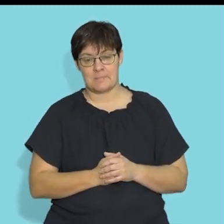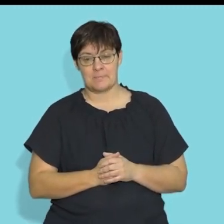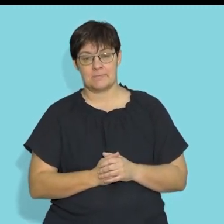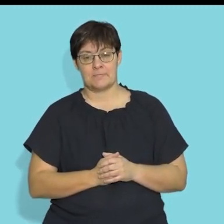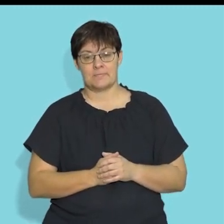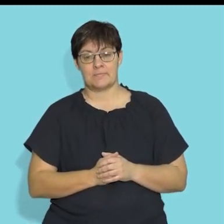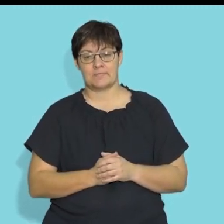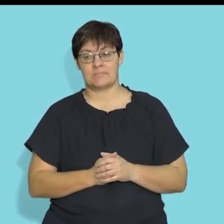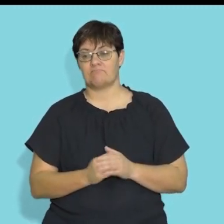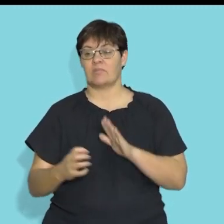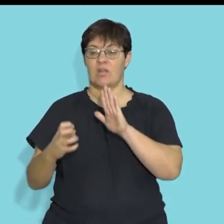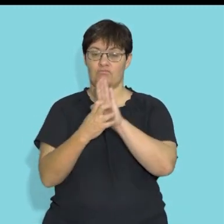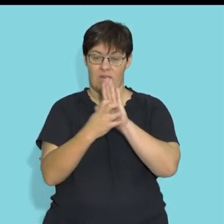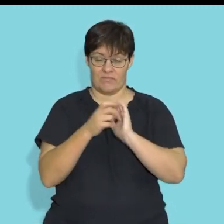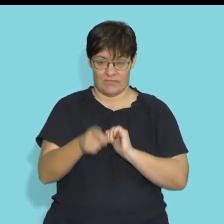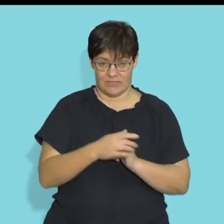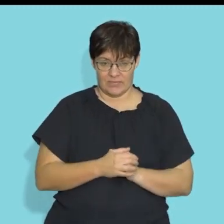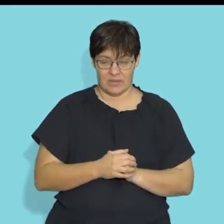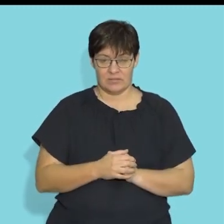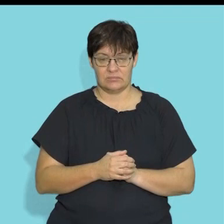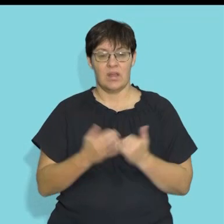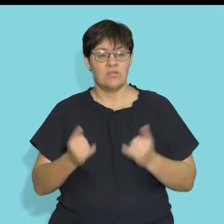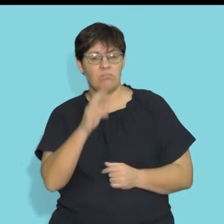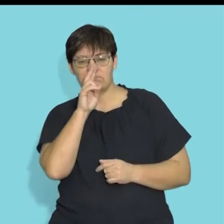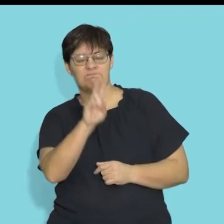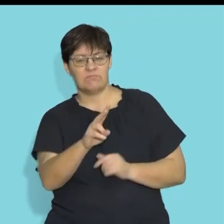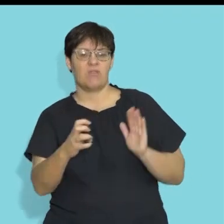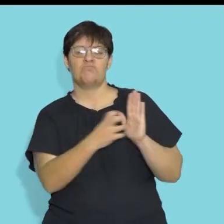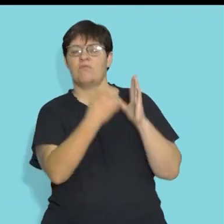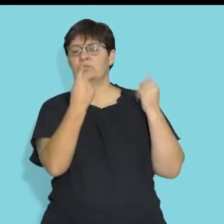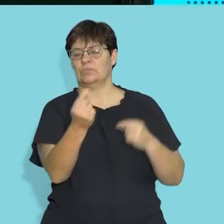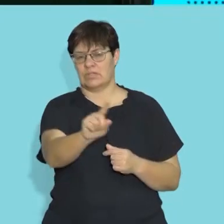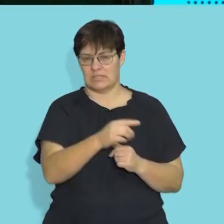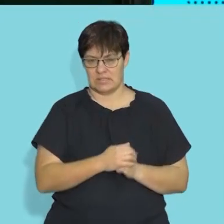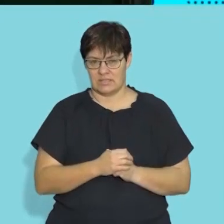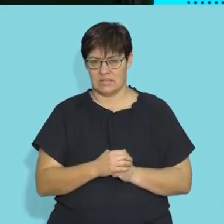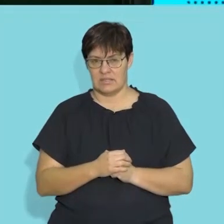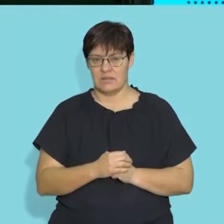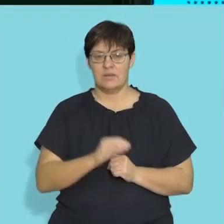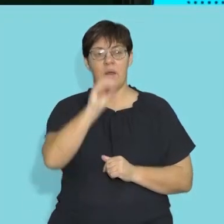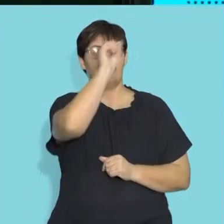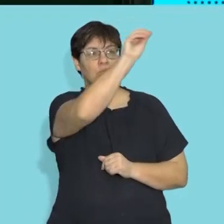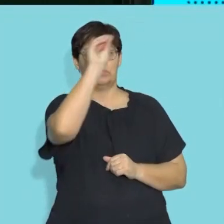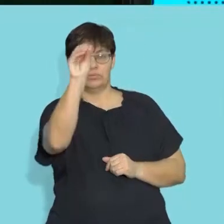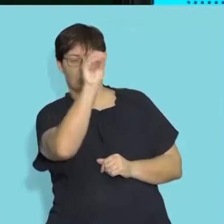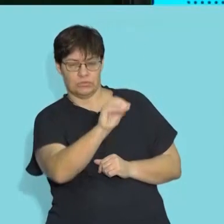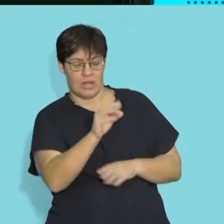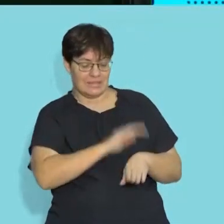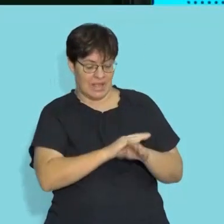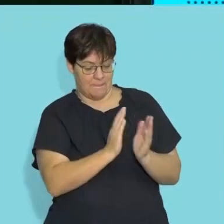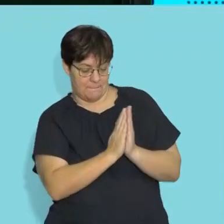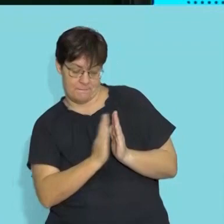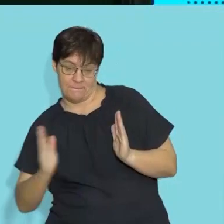That brings us to the graph. Now I want you to see what we've done on the graph now. I've now plotted the points over